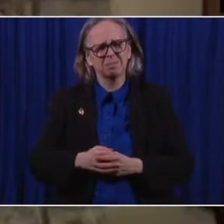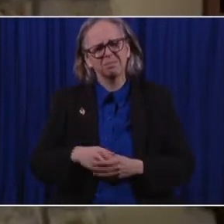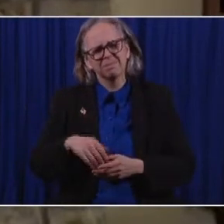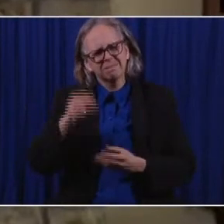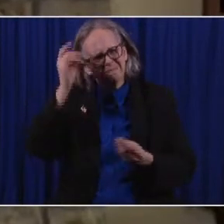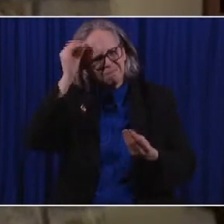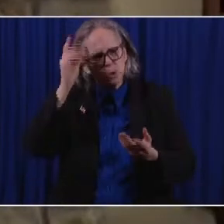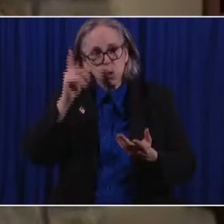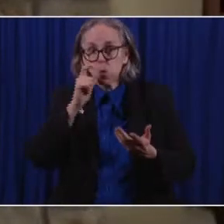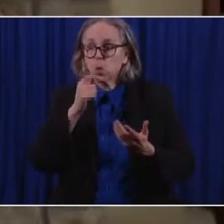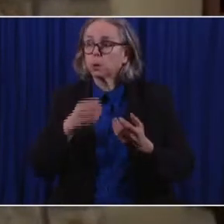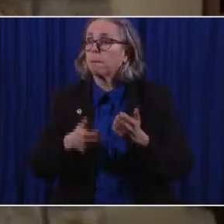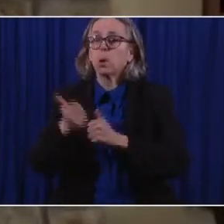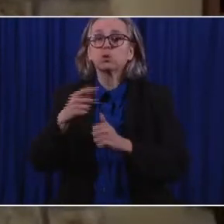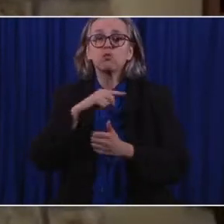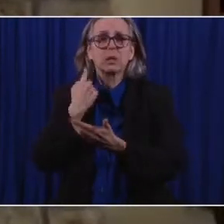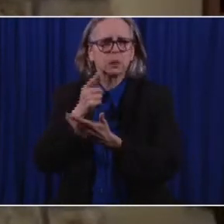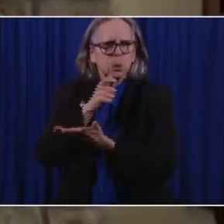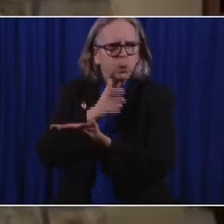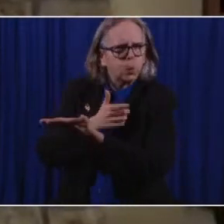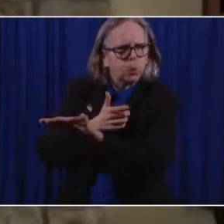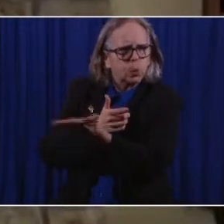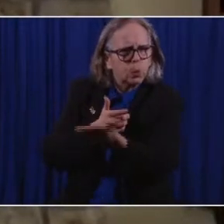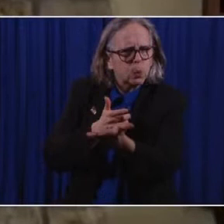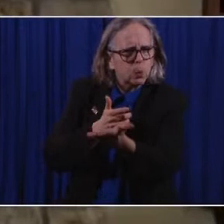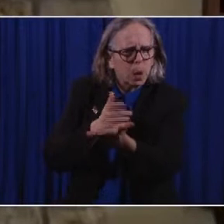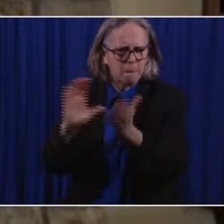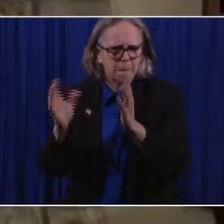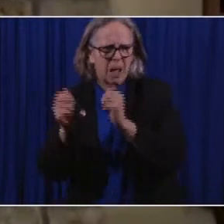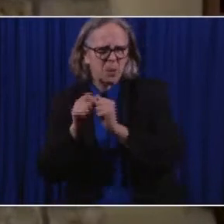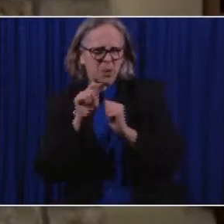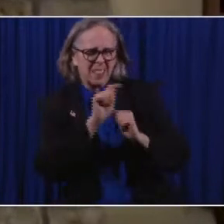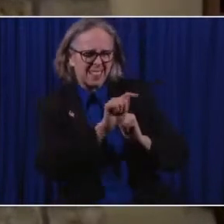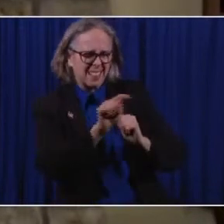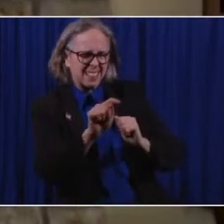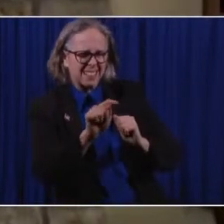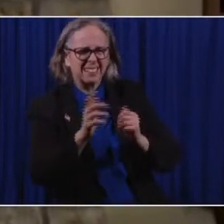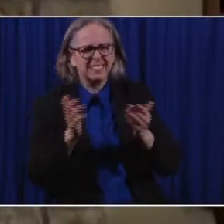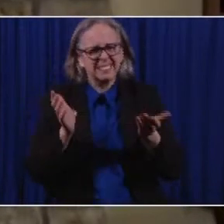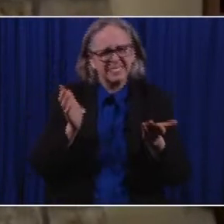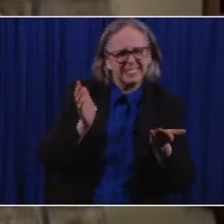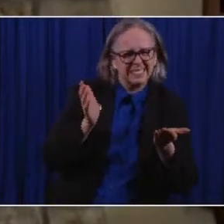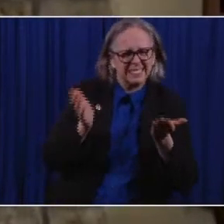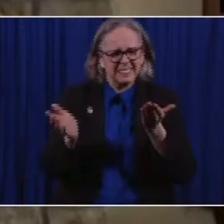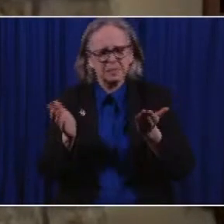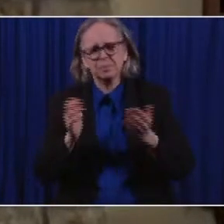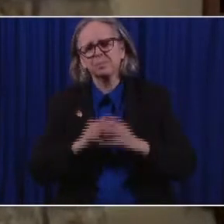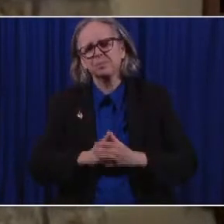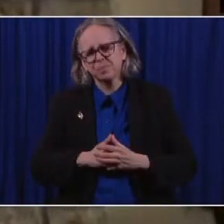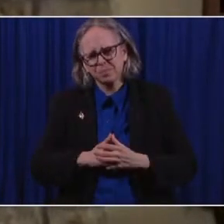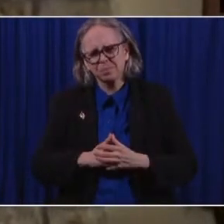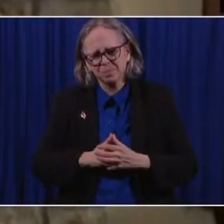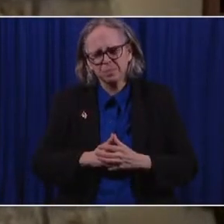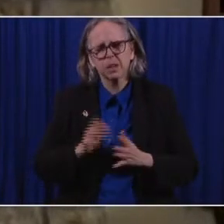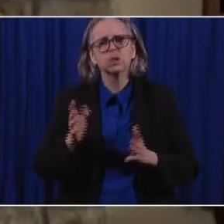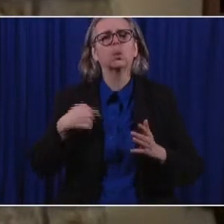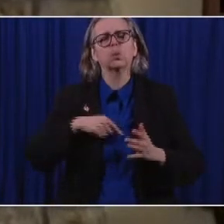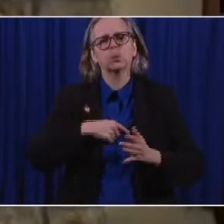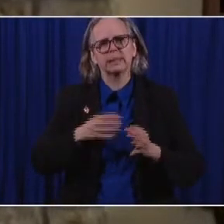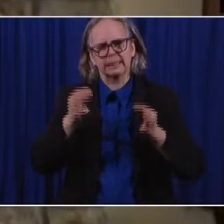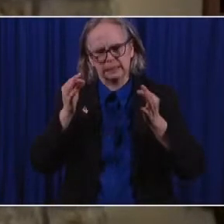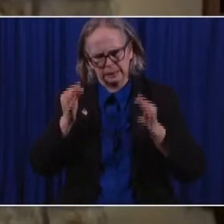there. And so the definition that we are using is a definition, I believe, Bruce, that came